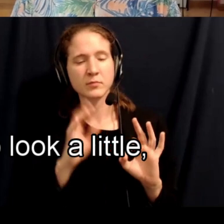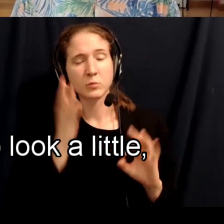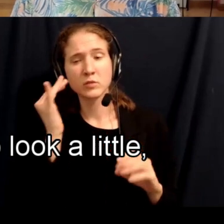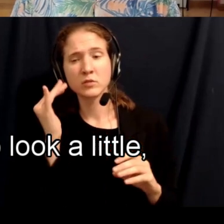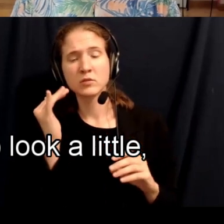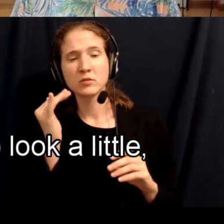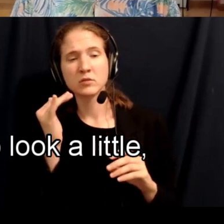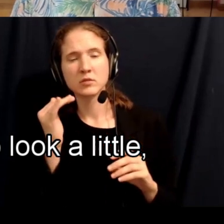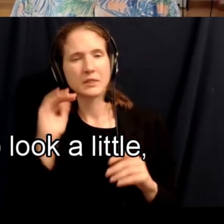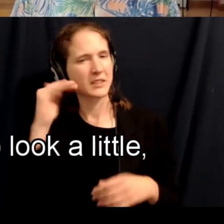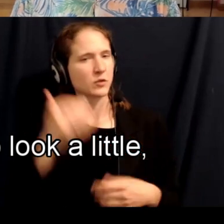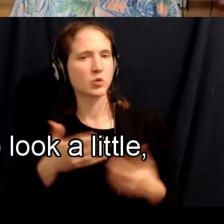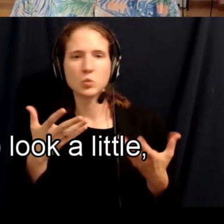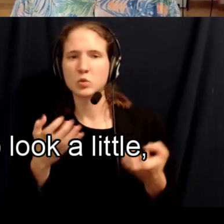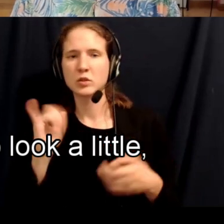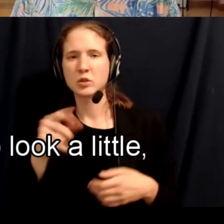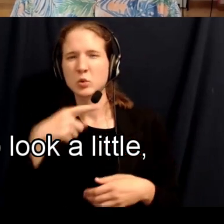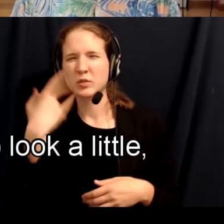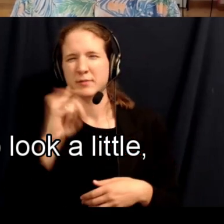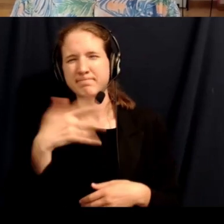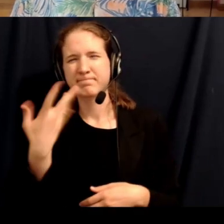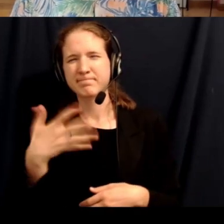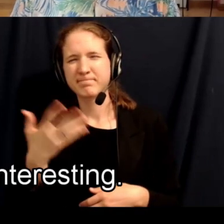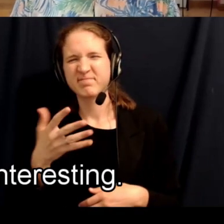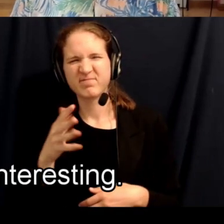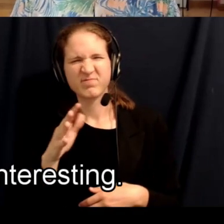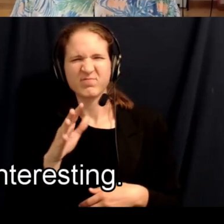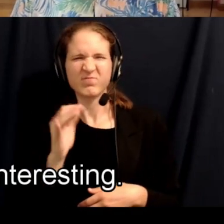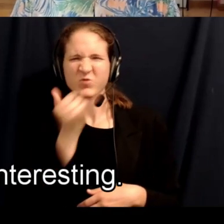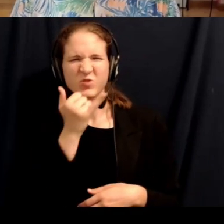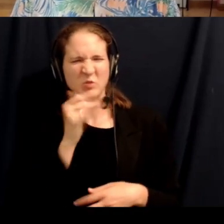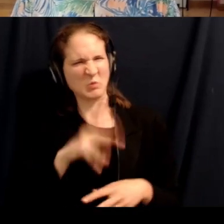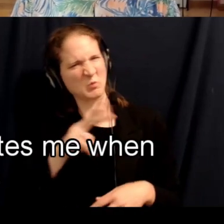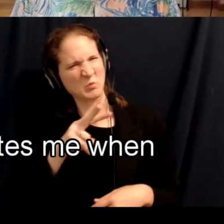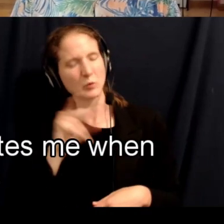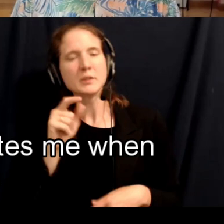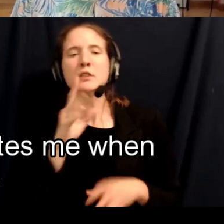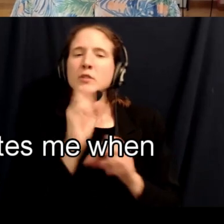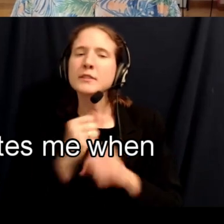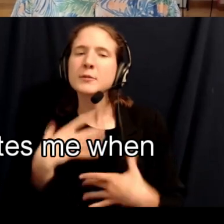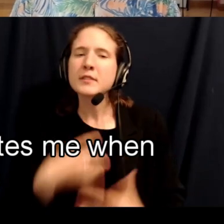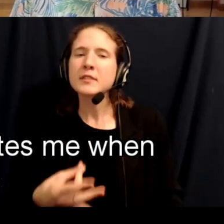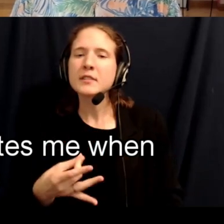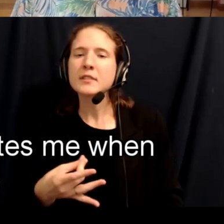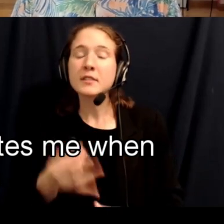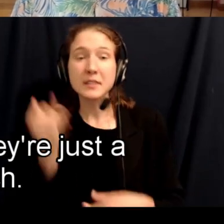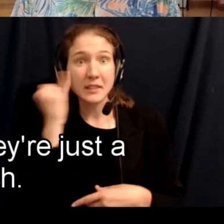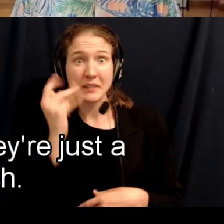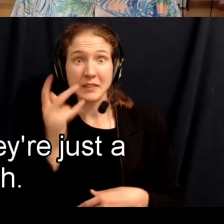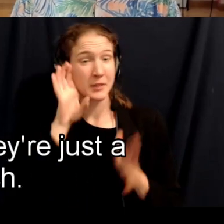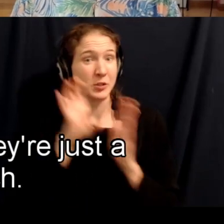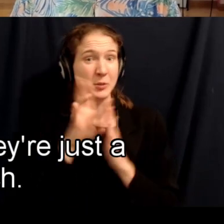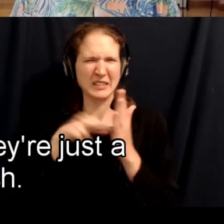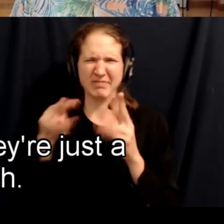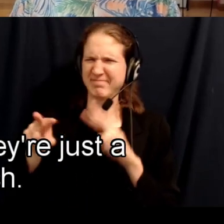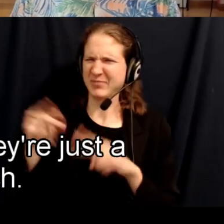because I never want it to look a little, off. It should be interesting. It kind of frustrates me when I see paintings. You just